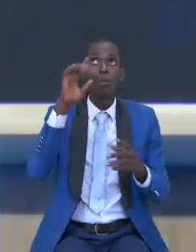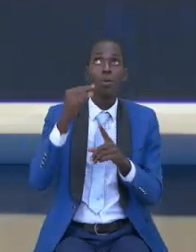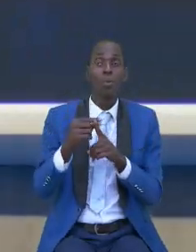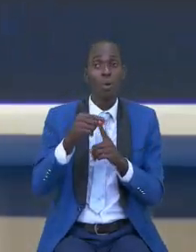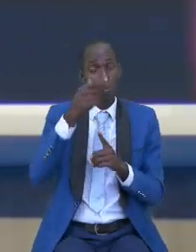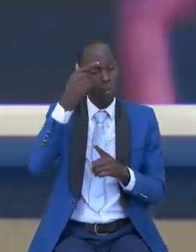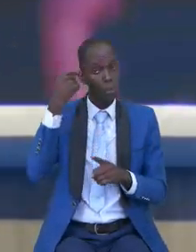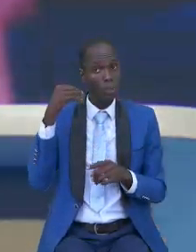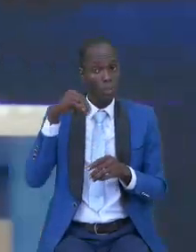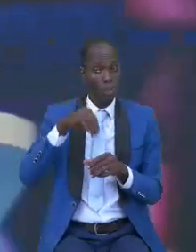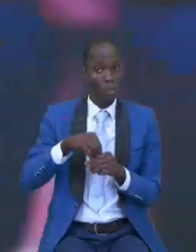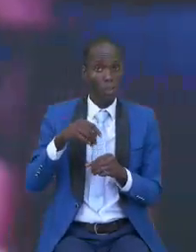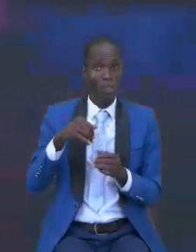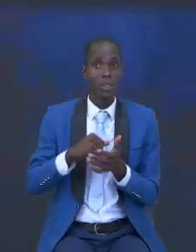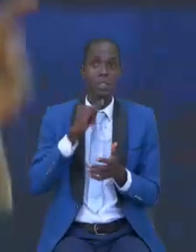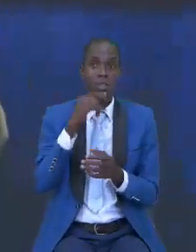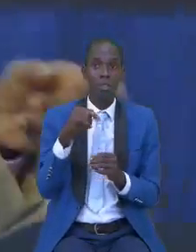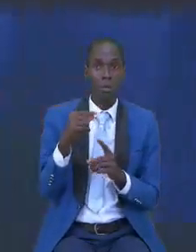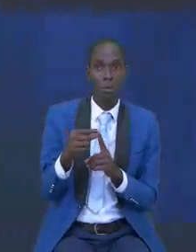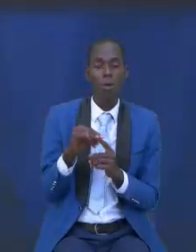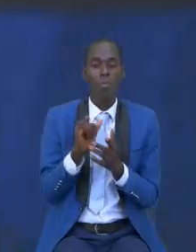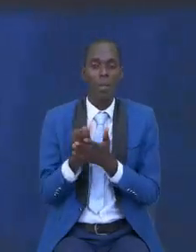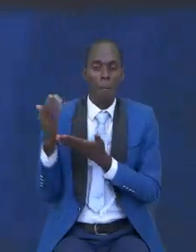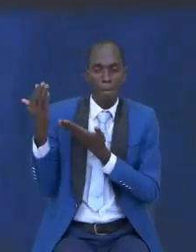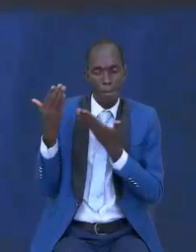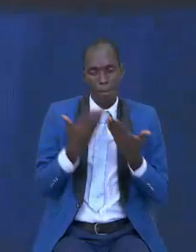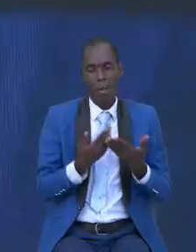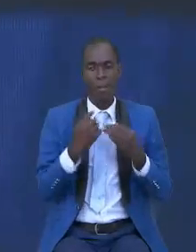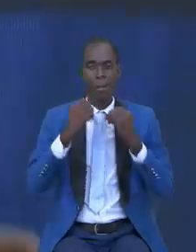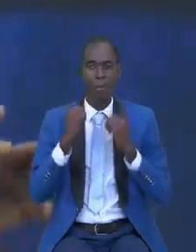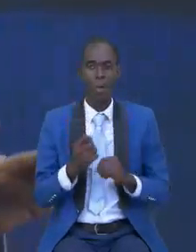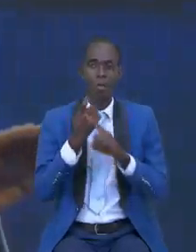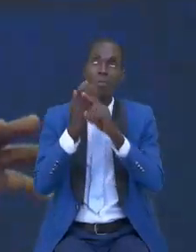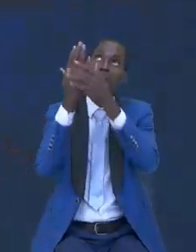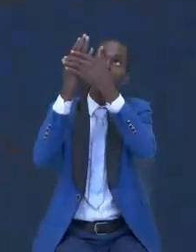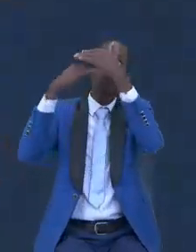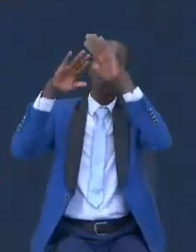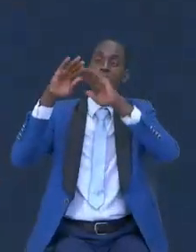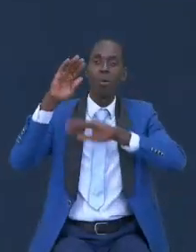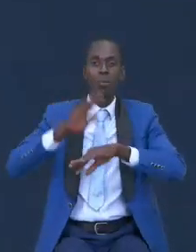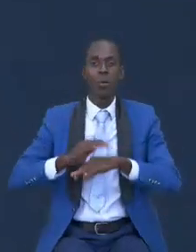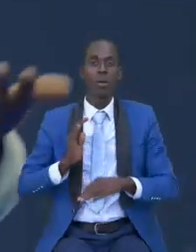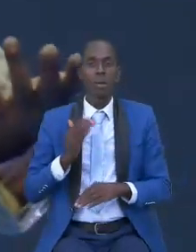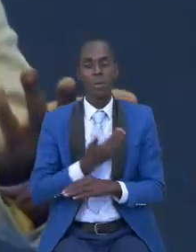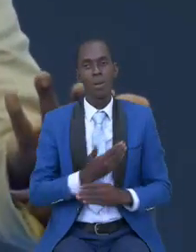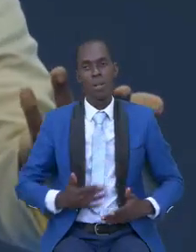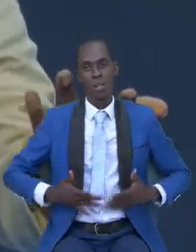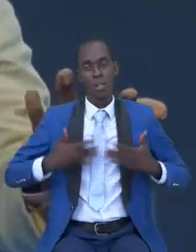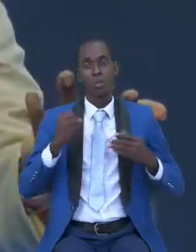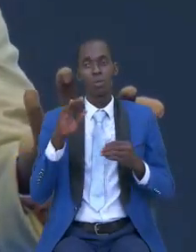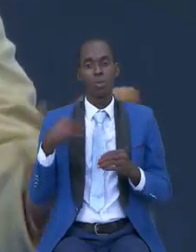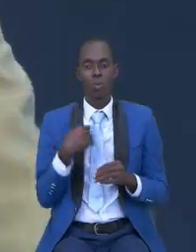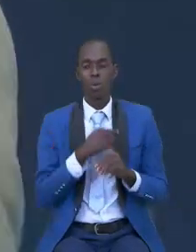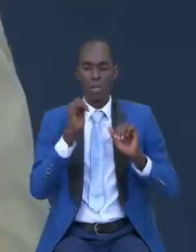the word that brings the power of heaven upon our lives. And so we can